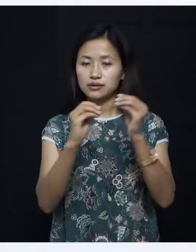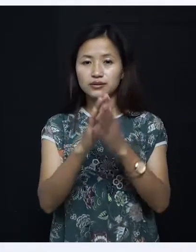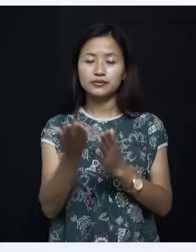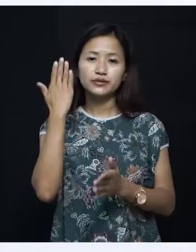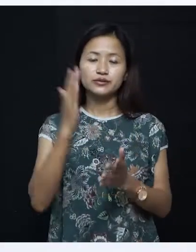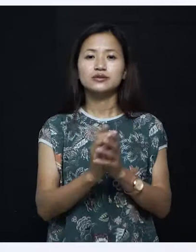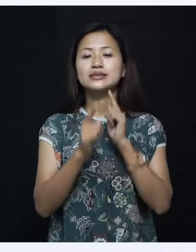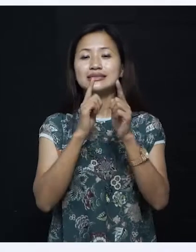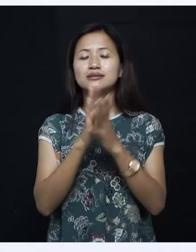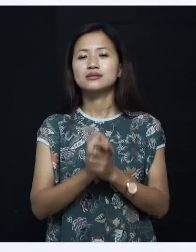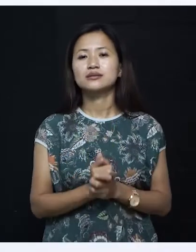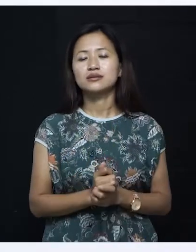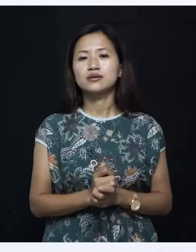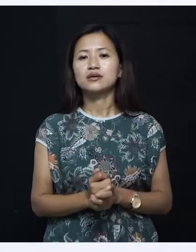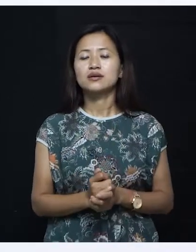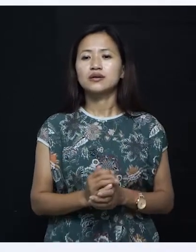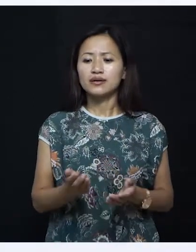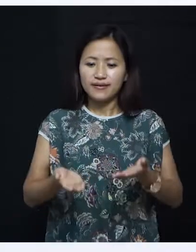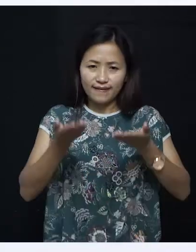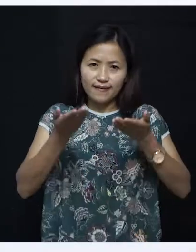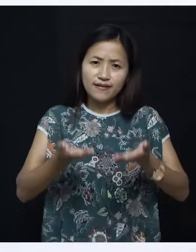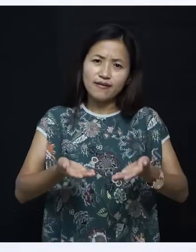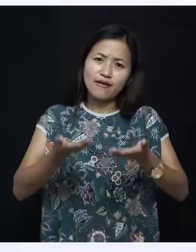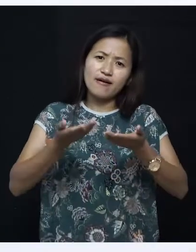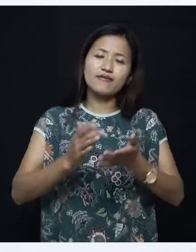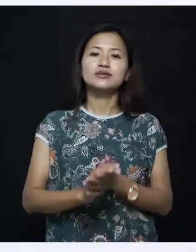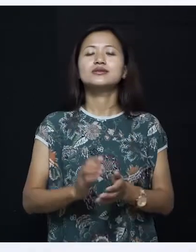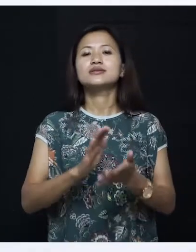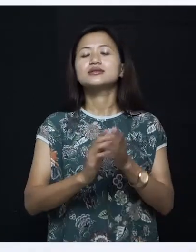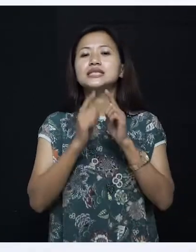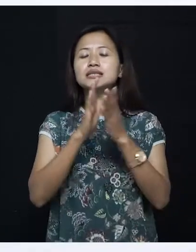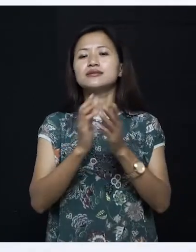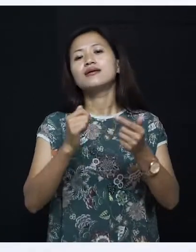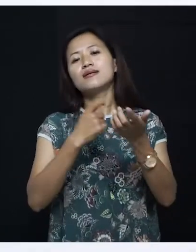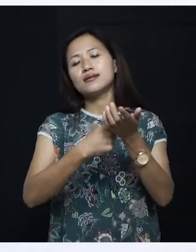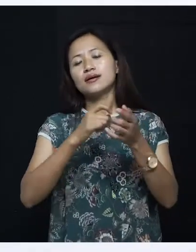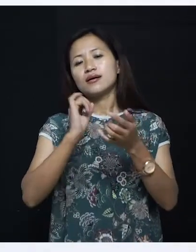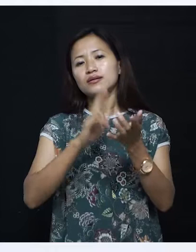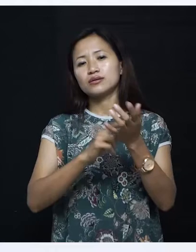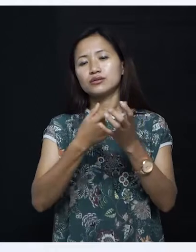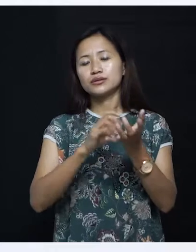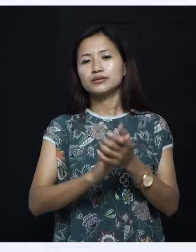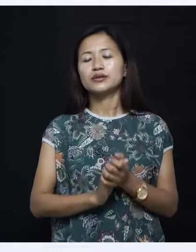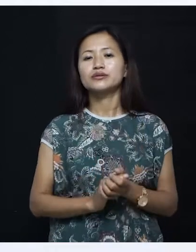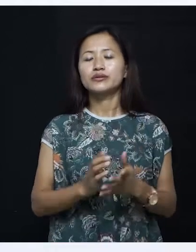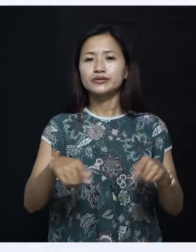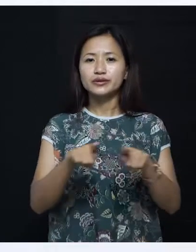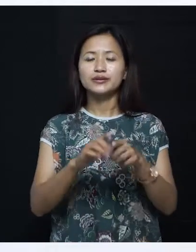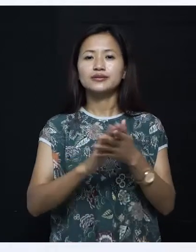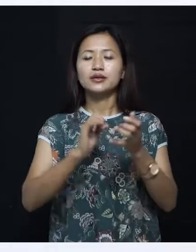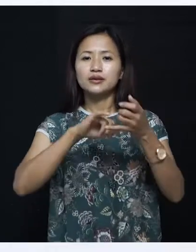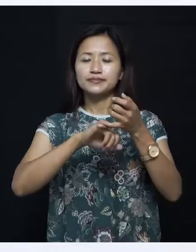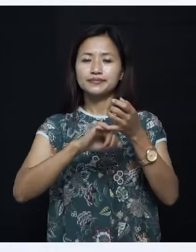previous session. Heavy industries means we are talking about this iron and steel industries, isn't it, where they produce all those sheep